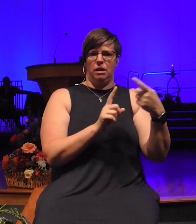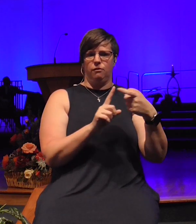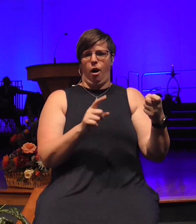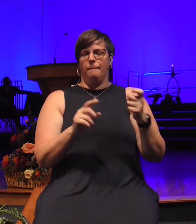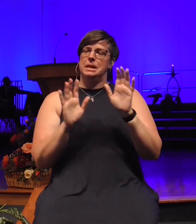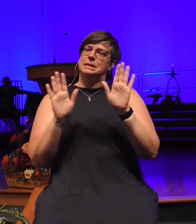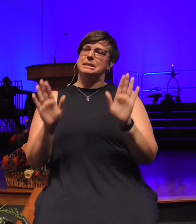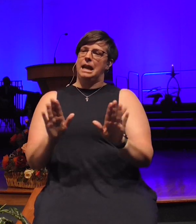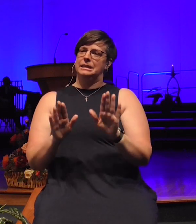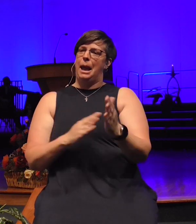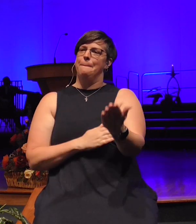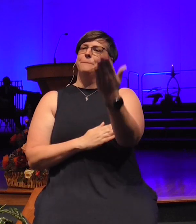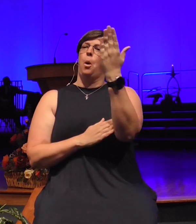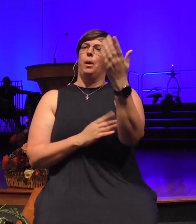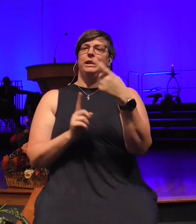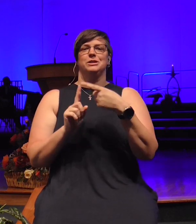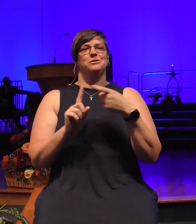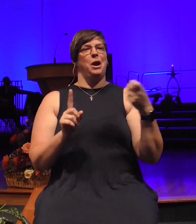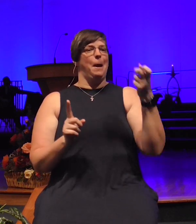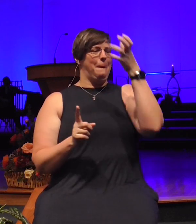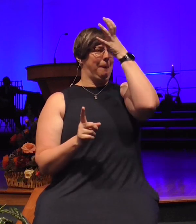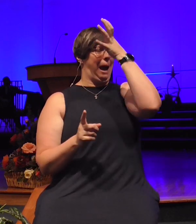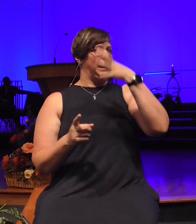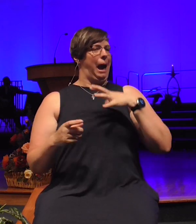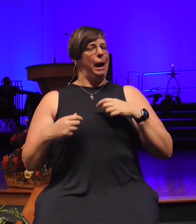kind of good-looking guy in a suit.